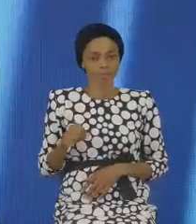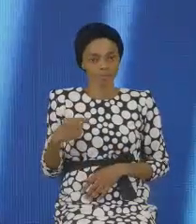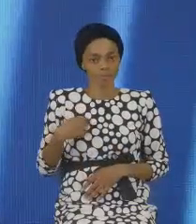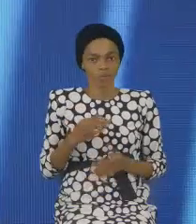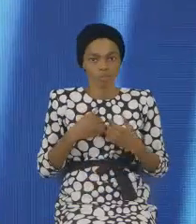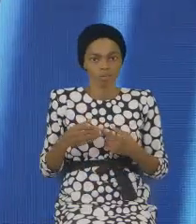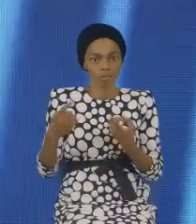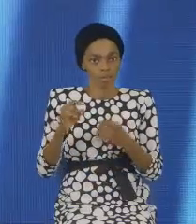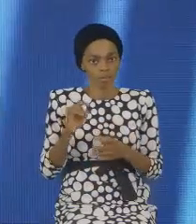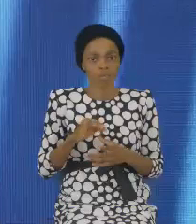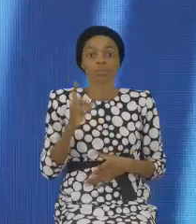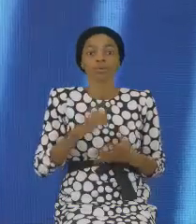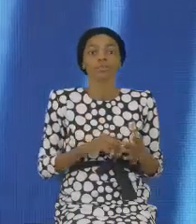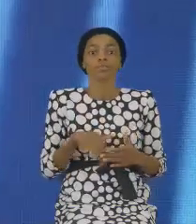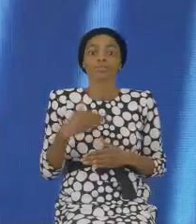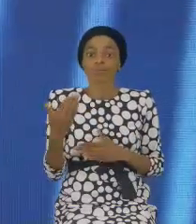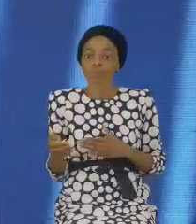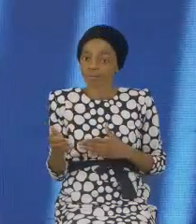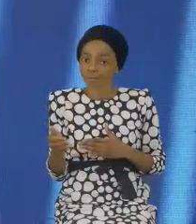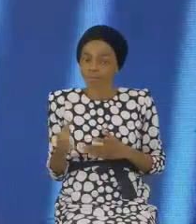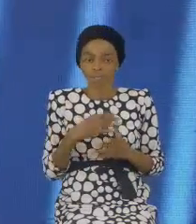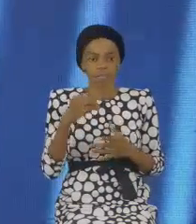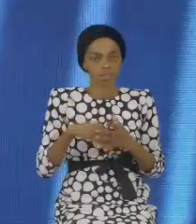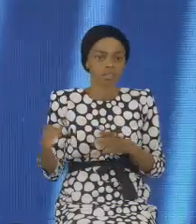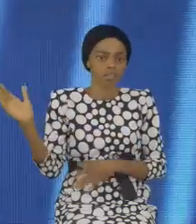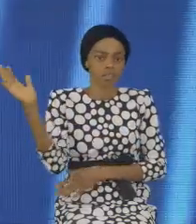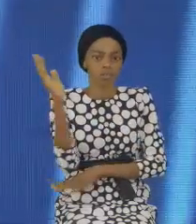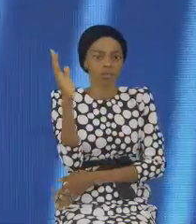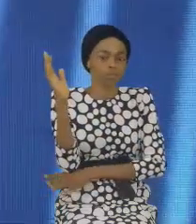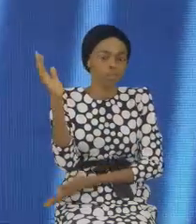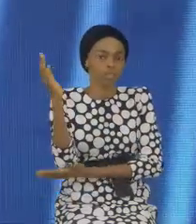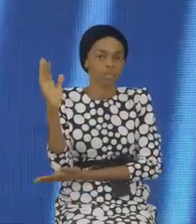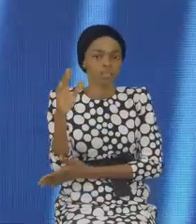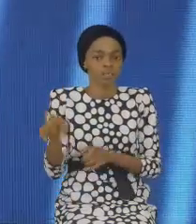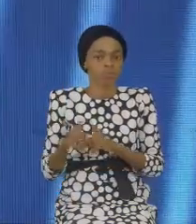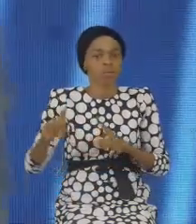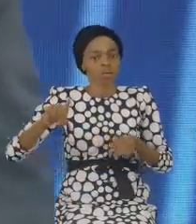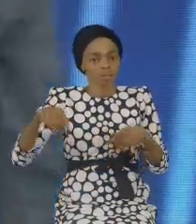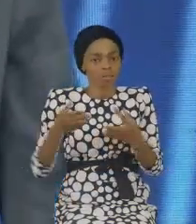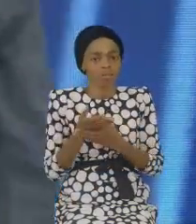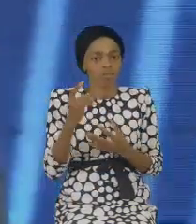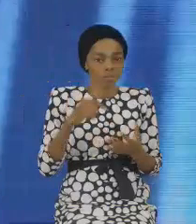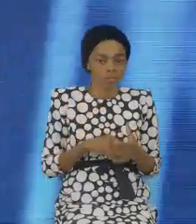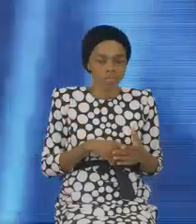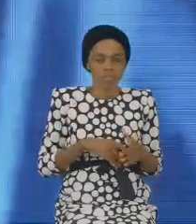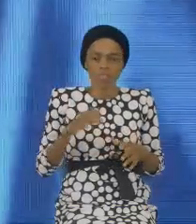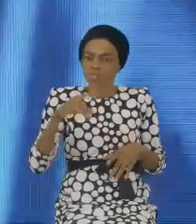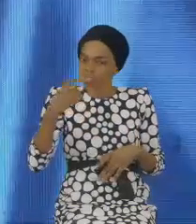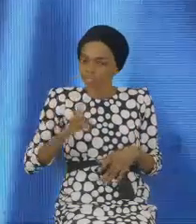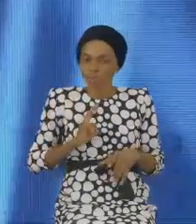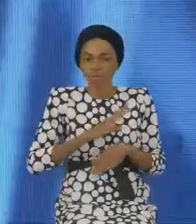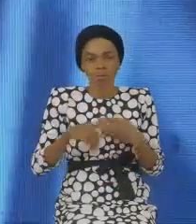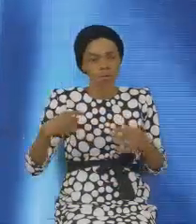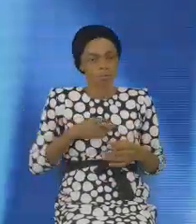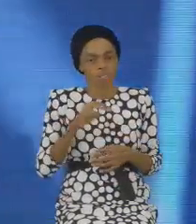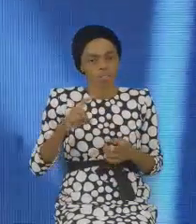Tell us the next thing. And then in the wilderness, as we are going through this jungle of the wilderness, tell us all the things we need to